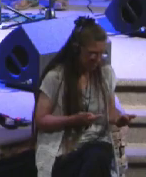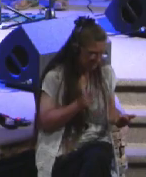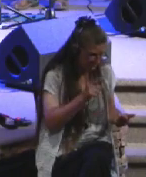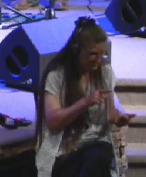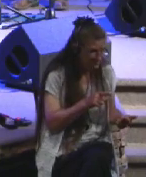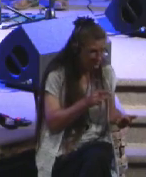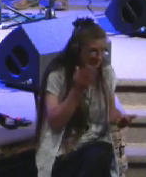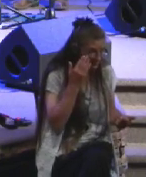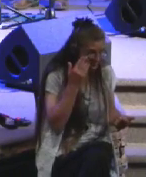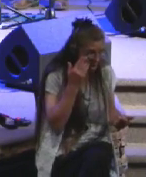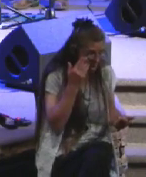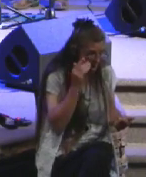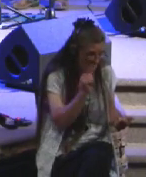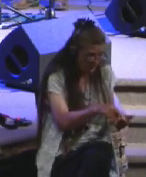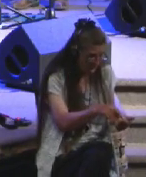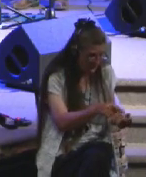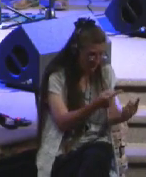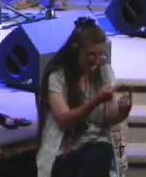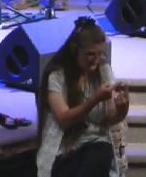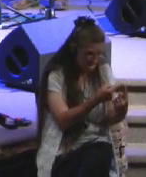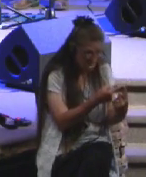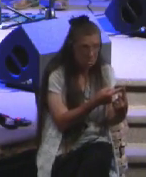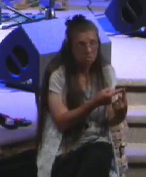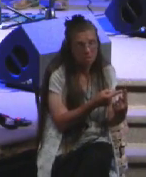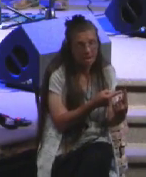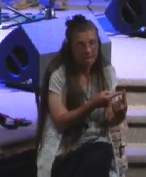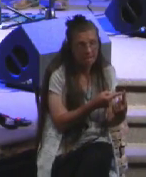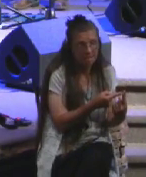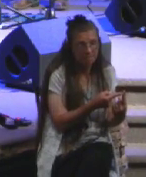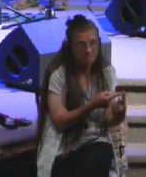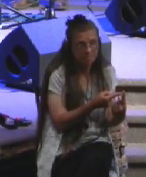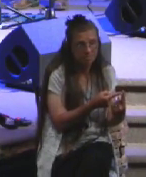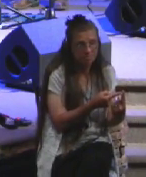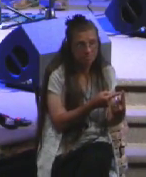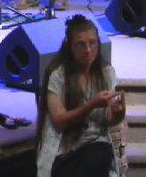she's going to know hell firsthand.